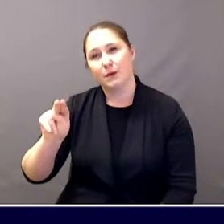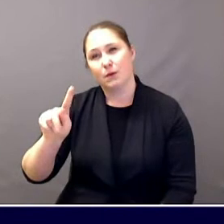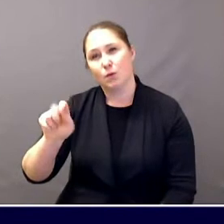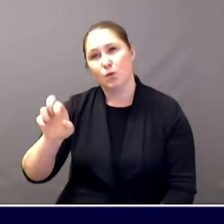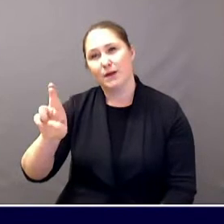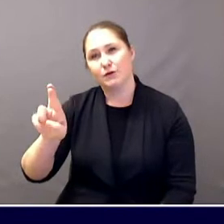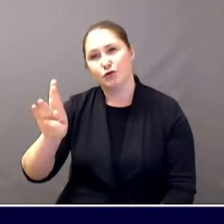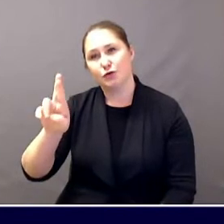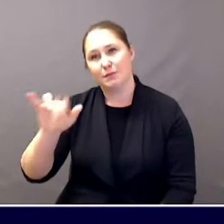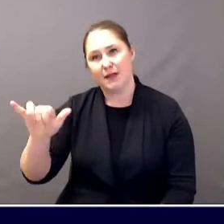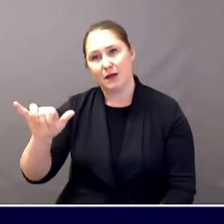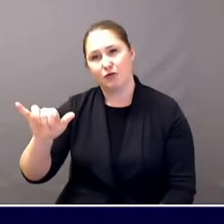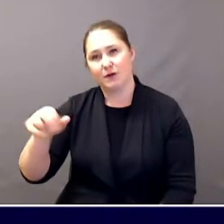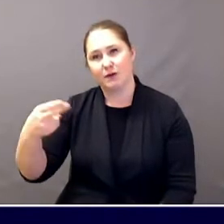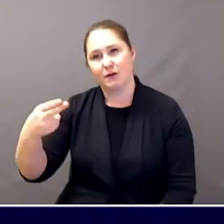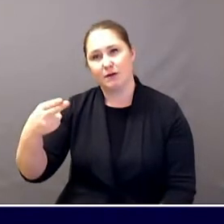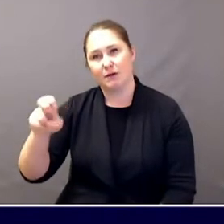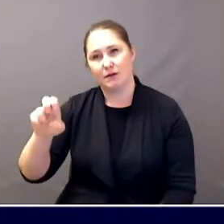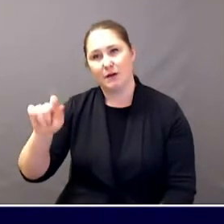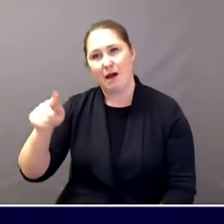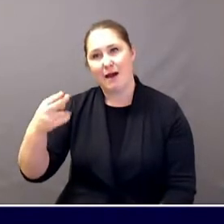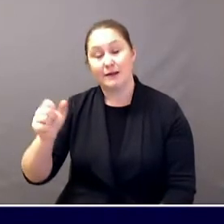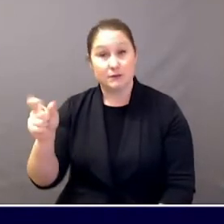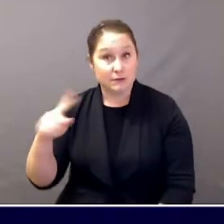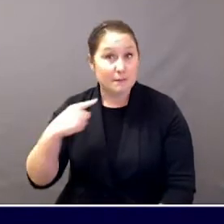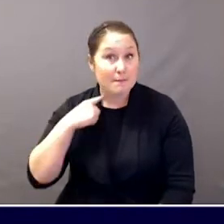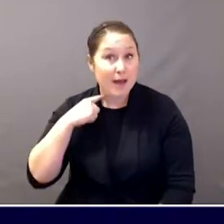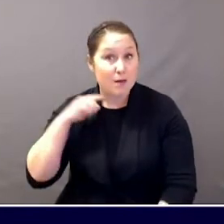Bangor, where we are aware also of 3 cases.